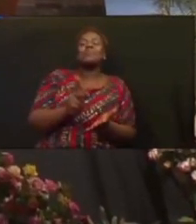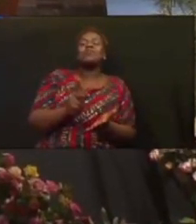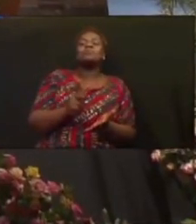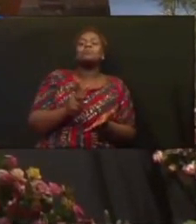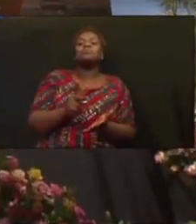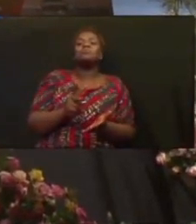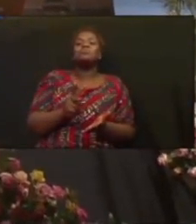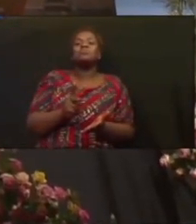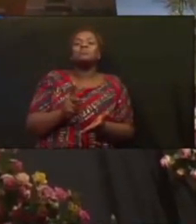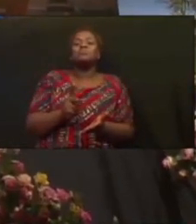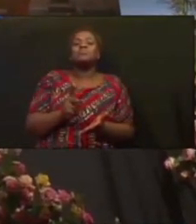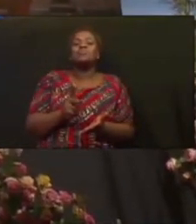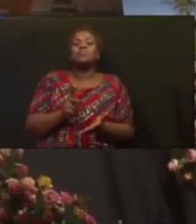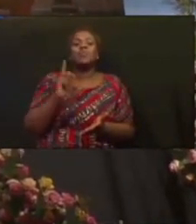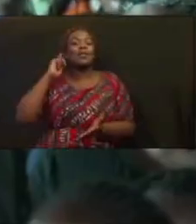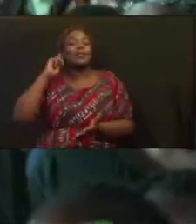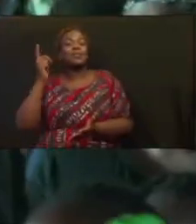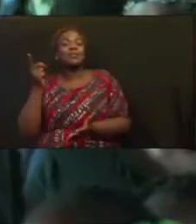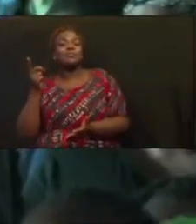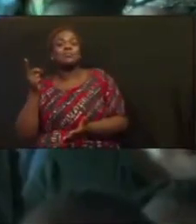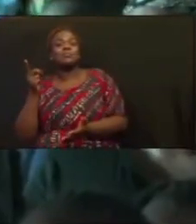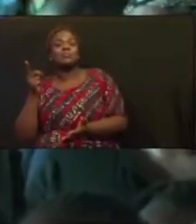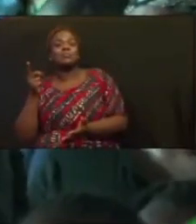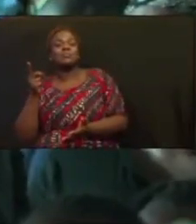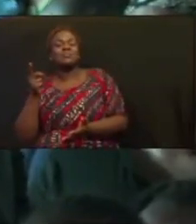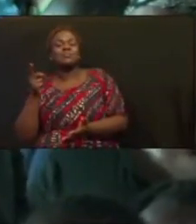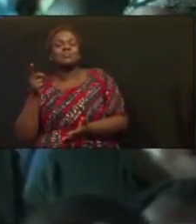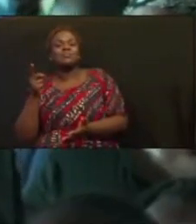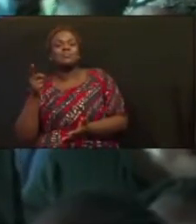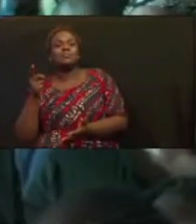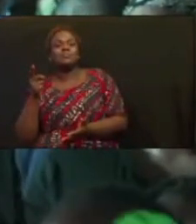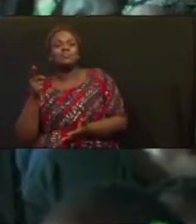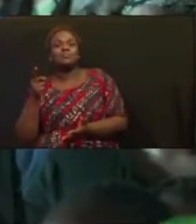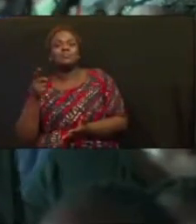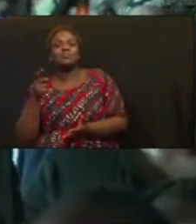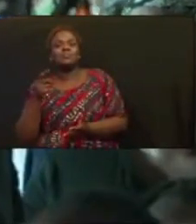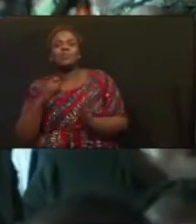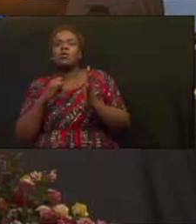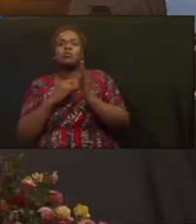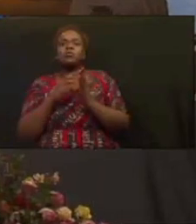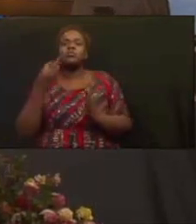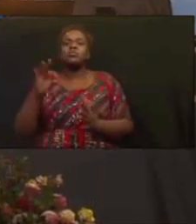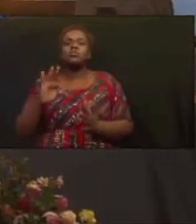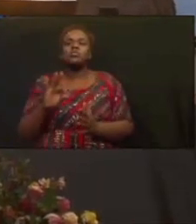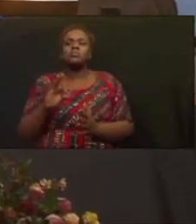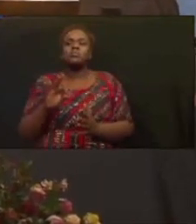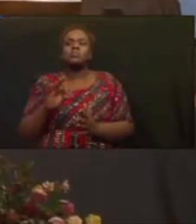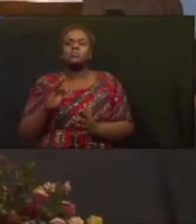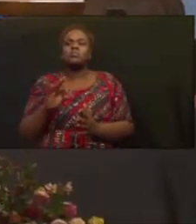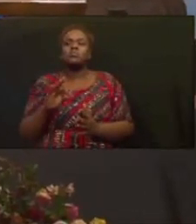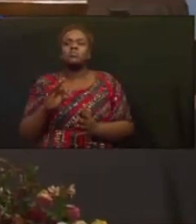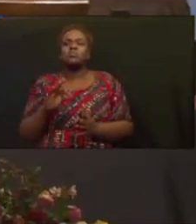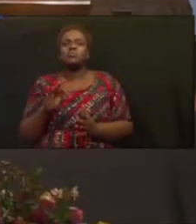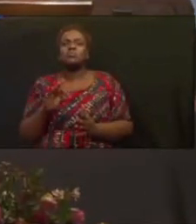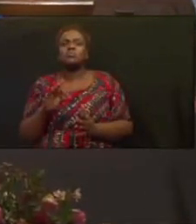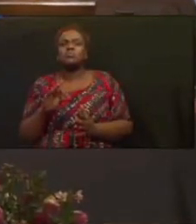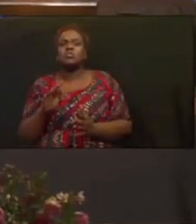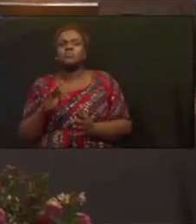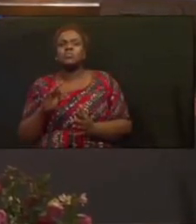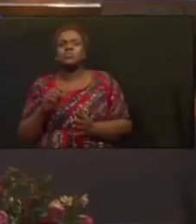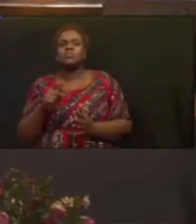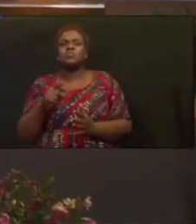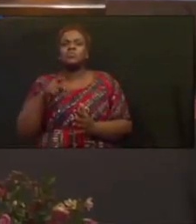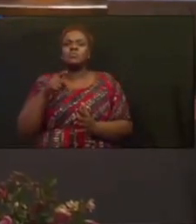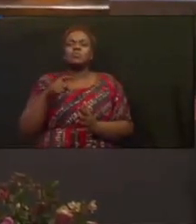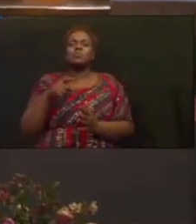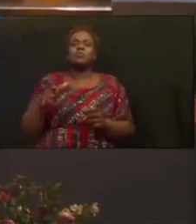card. Listen, and it will no longer be the issue of, I'm wearing Louis Vuitton or Versace,